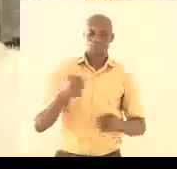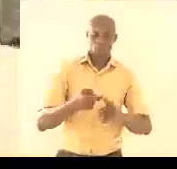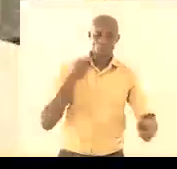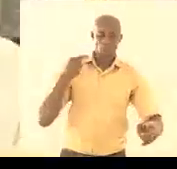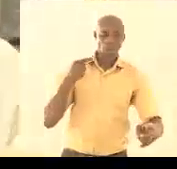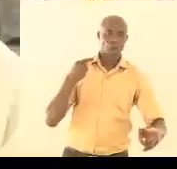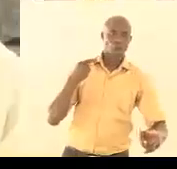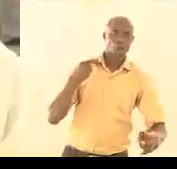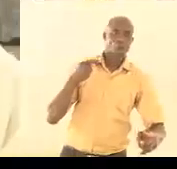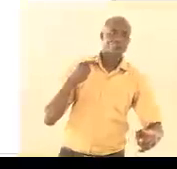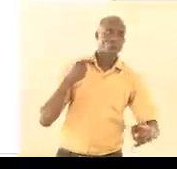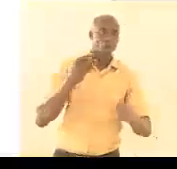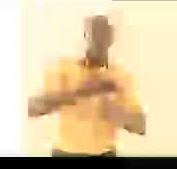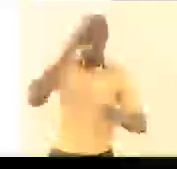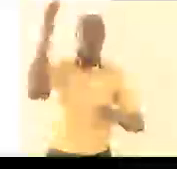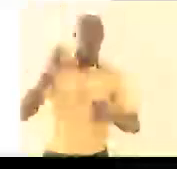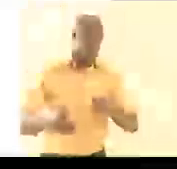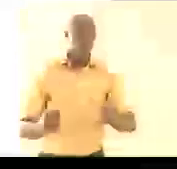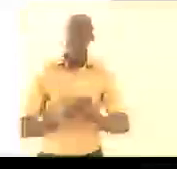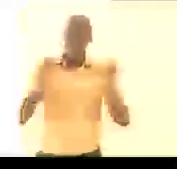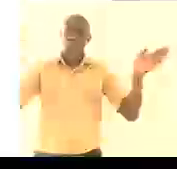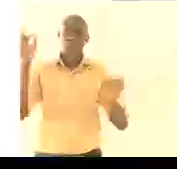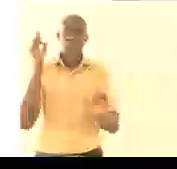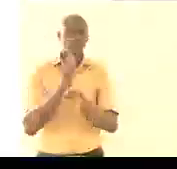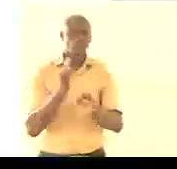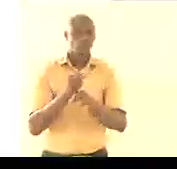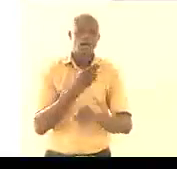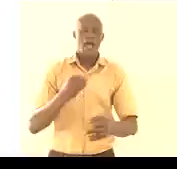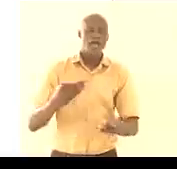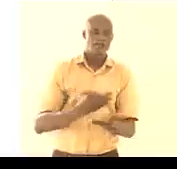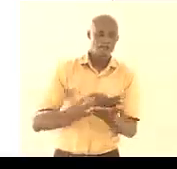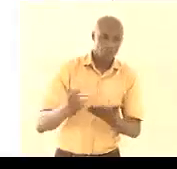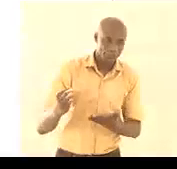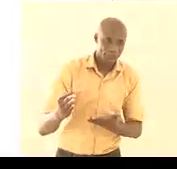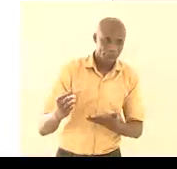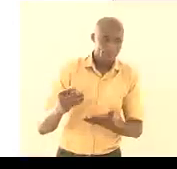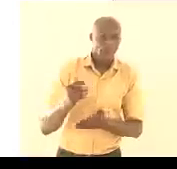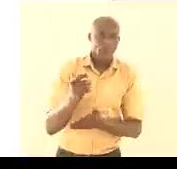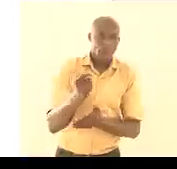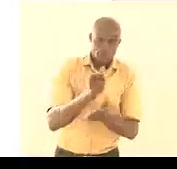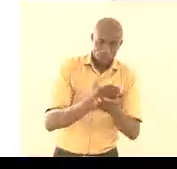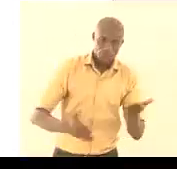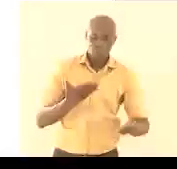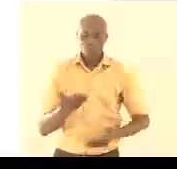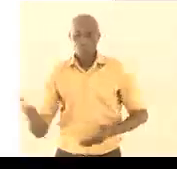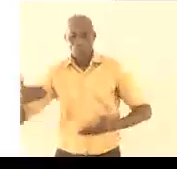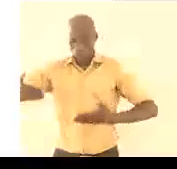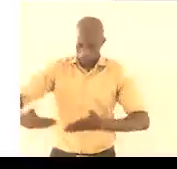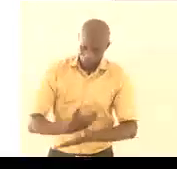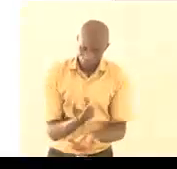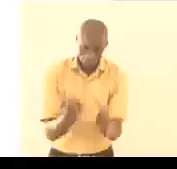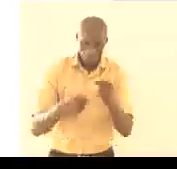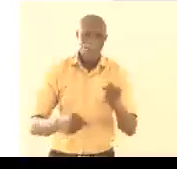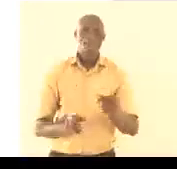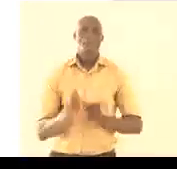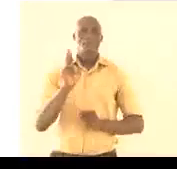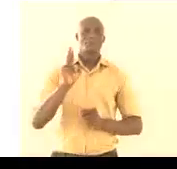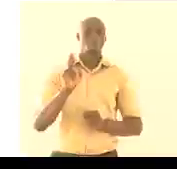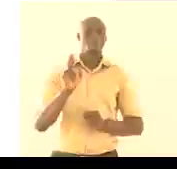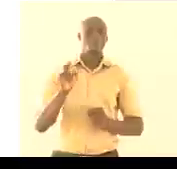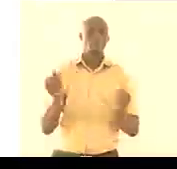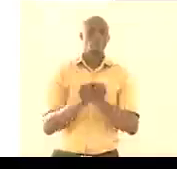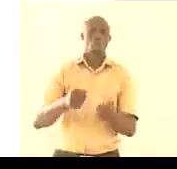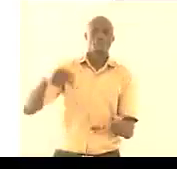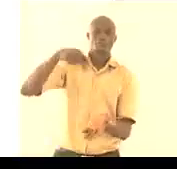So, from utter hopelessness and failure, something totally new emerged with the risen Lord.